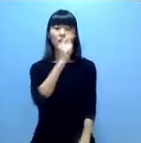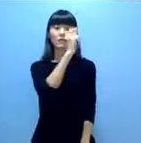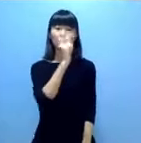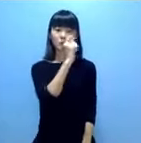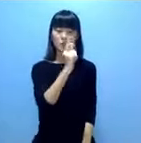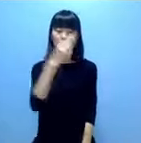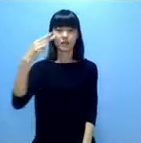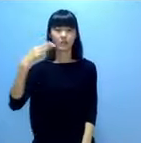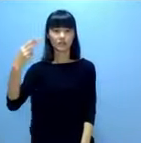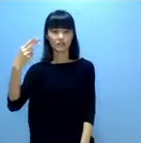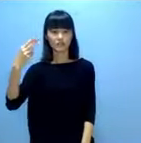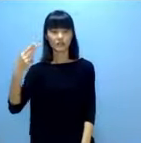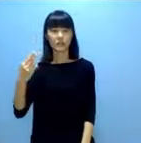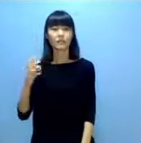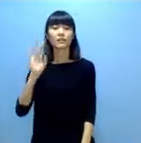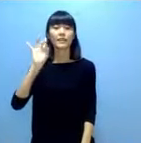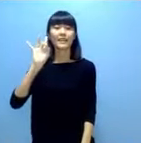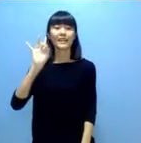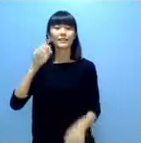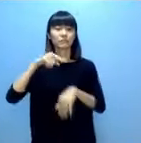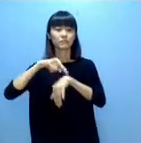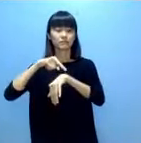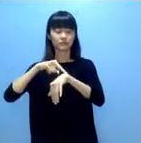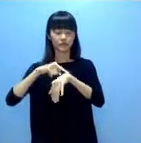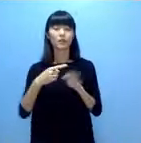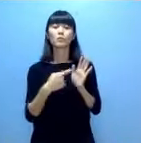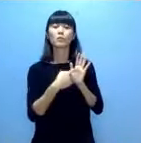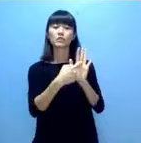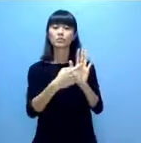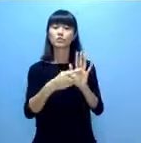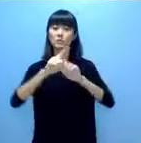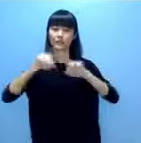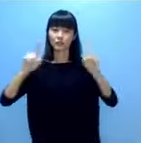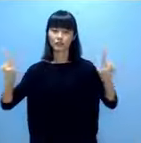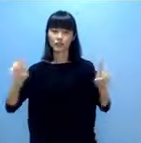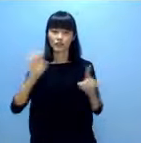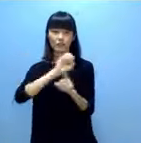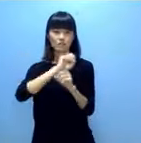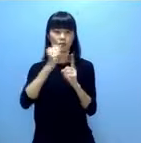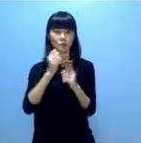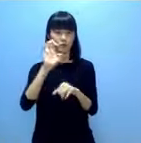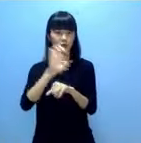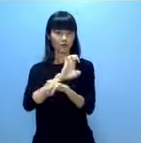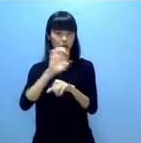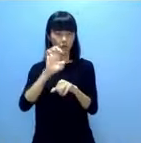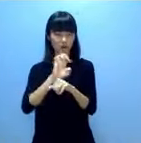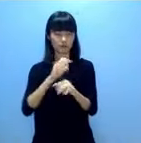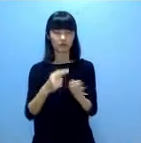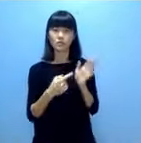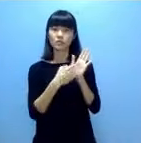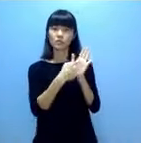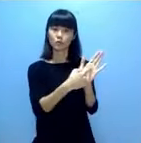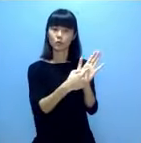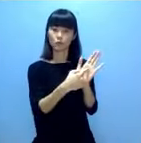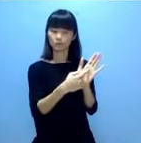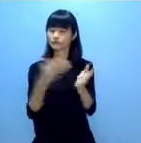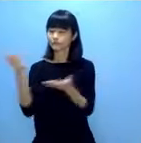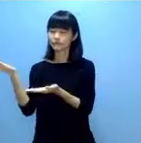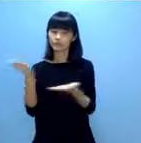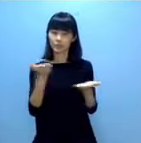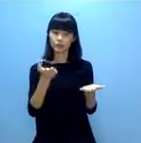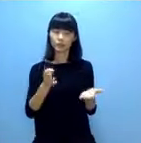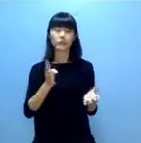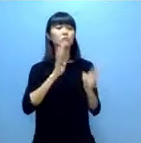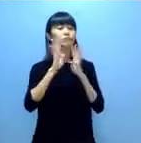feature social entrepreneurs from all over Singapore and give them a platform to share with you their